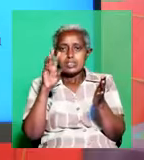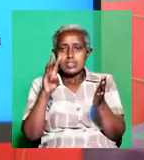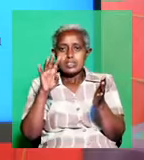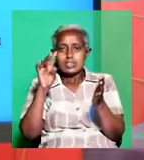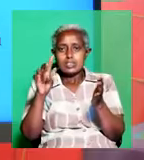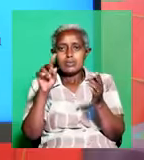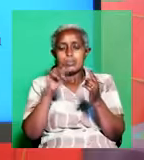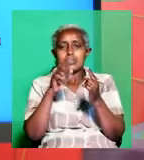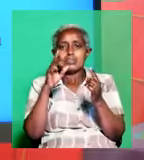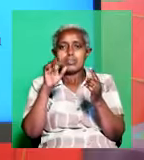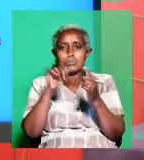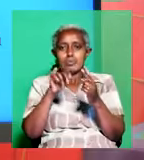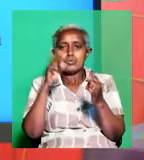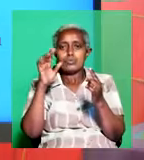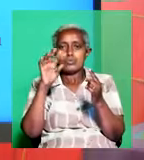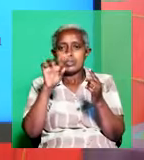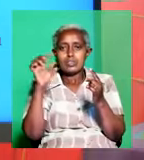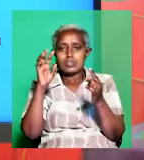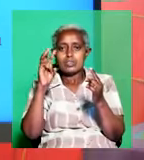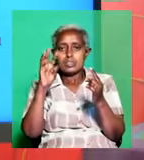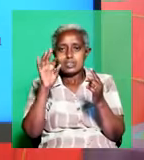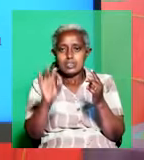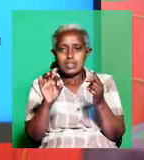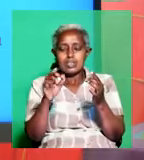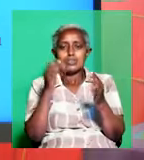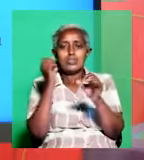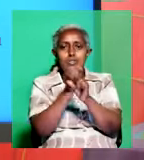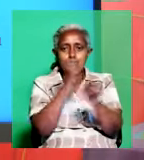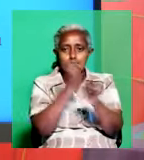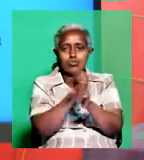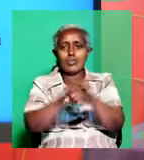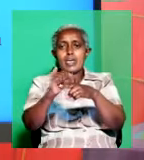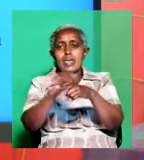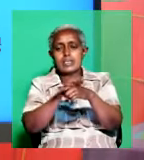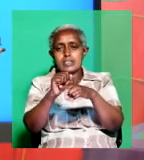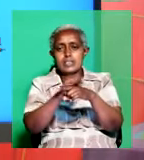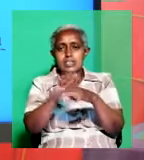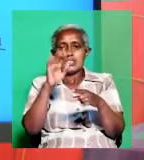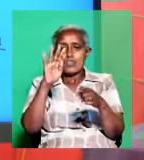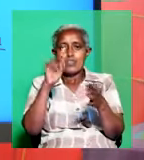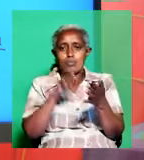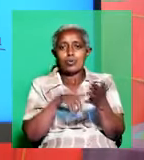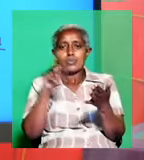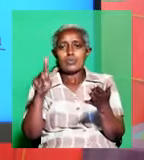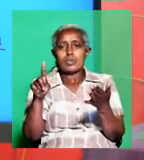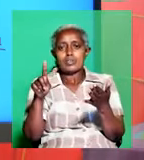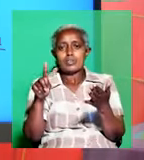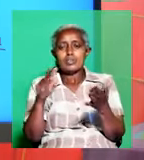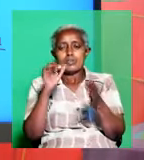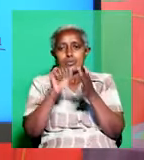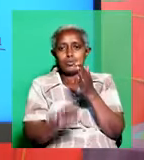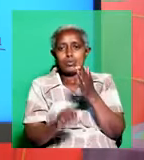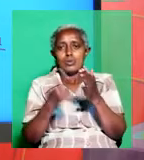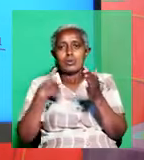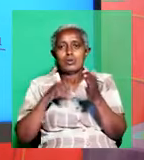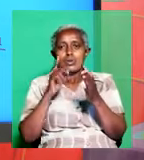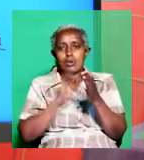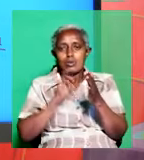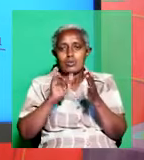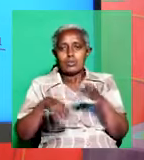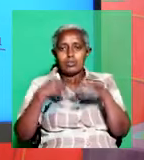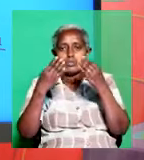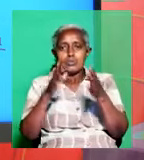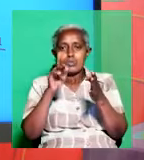167 to 169, and do exercise 4.1. So I'll give you